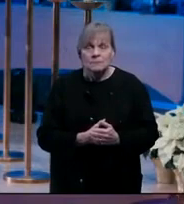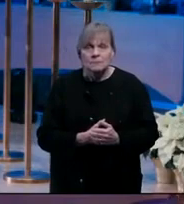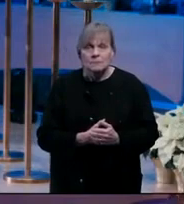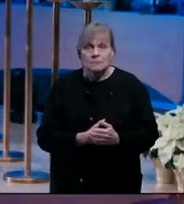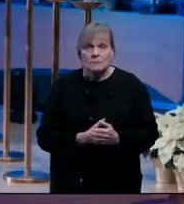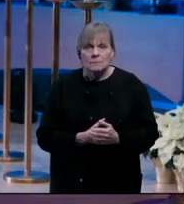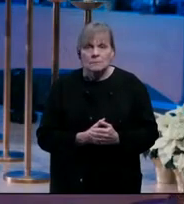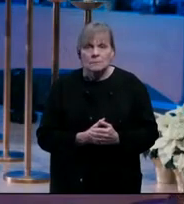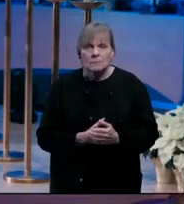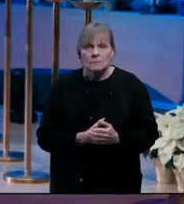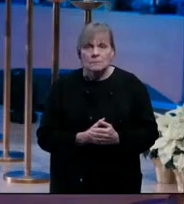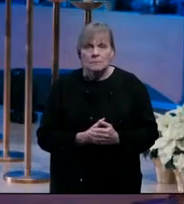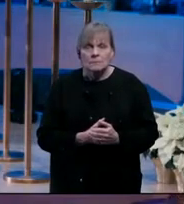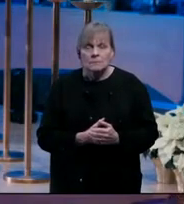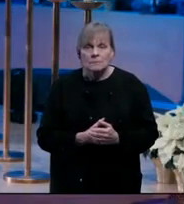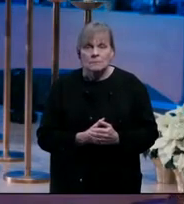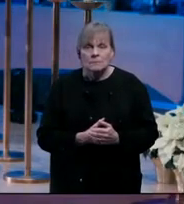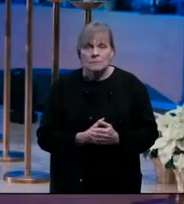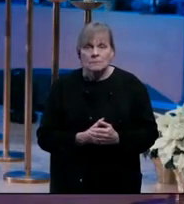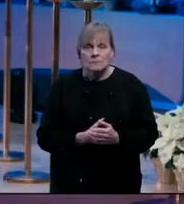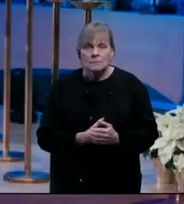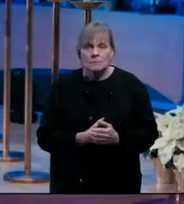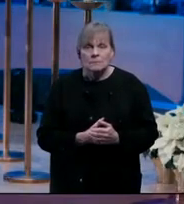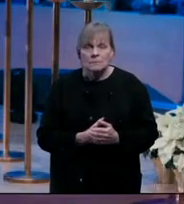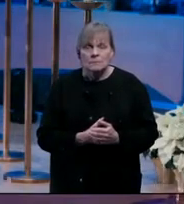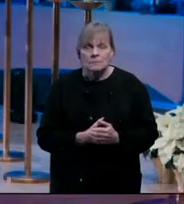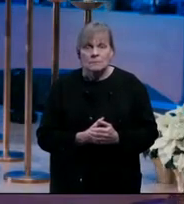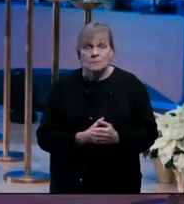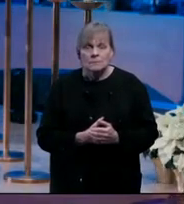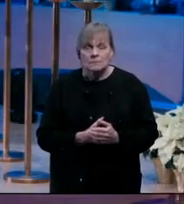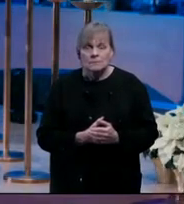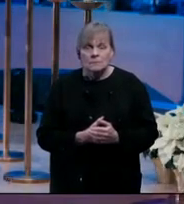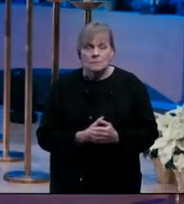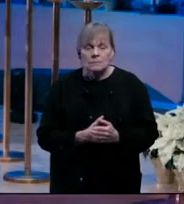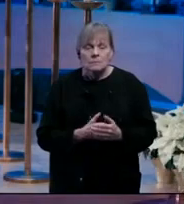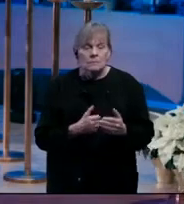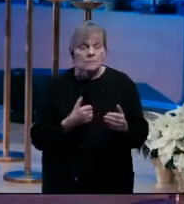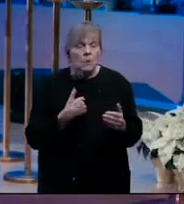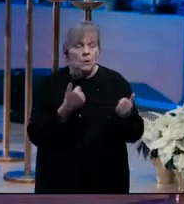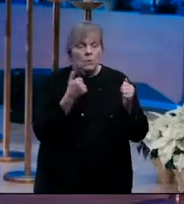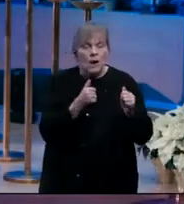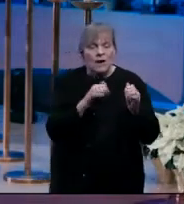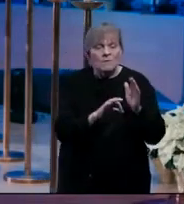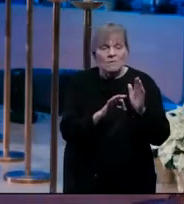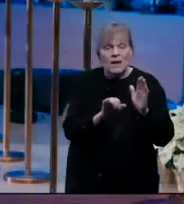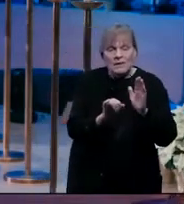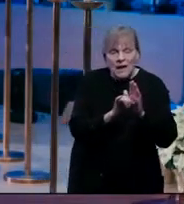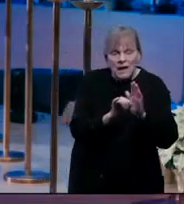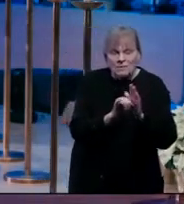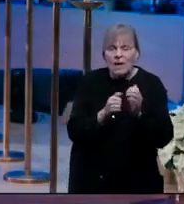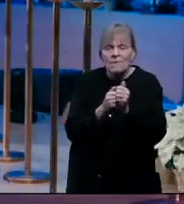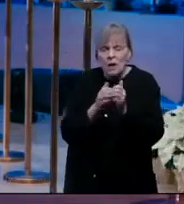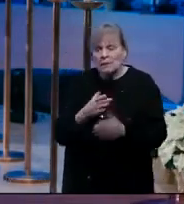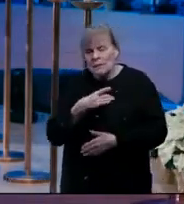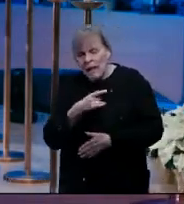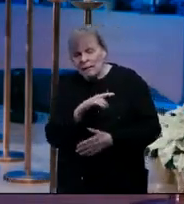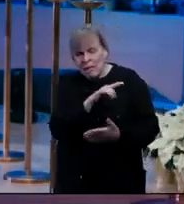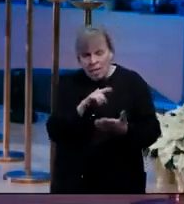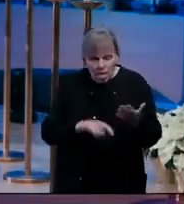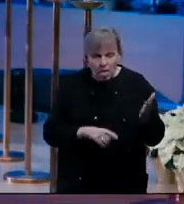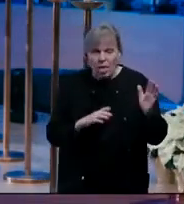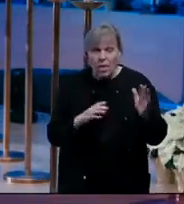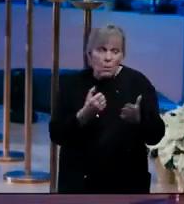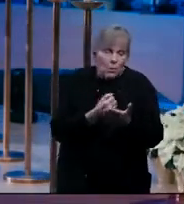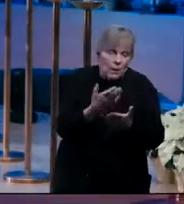And so while we're wasting our time finding our identity in the number of followers we have and how many likes we get, while